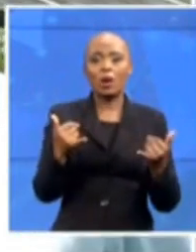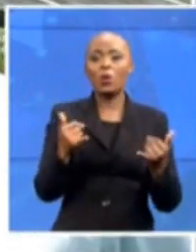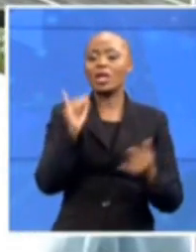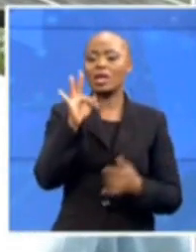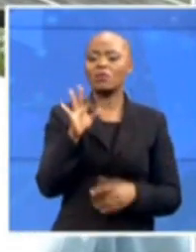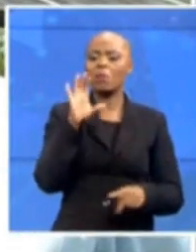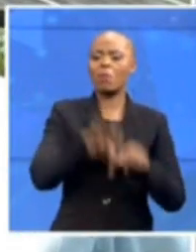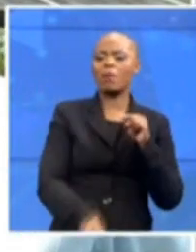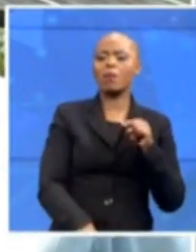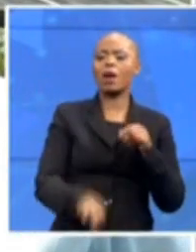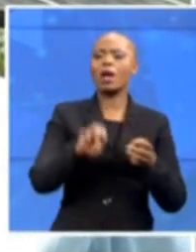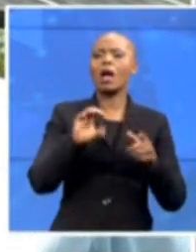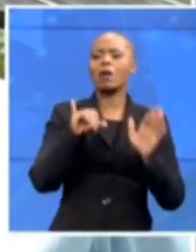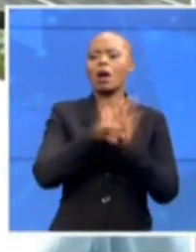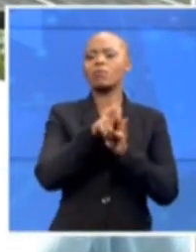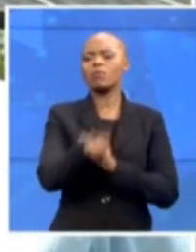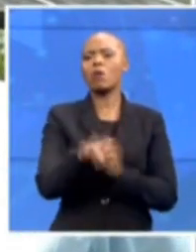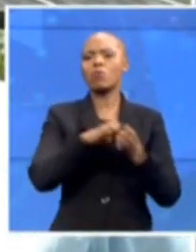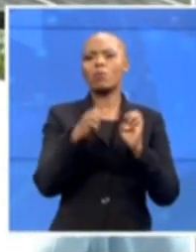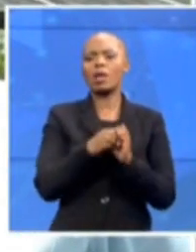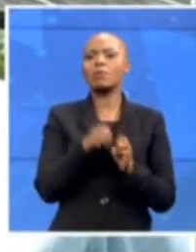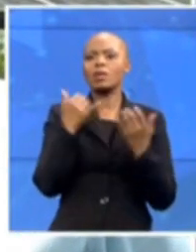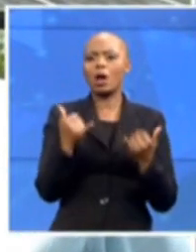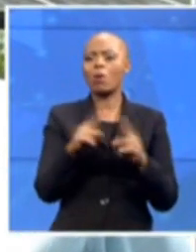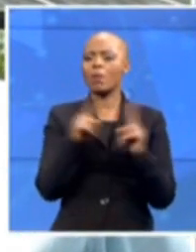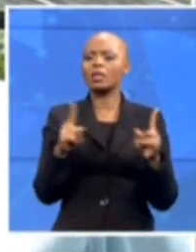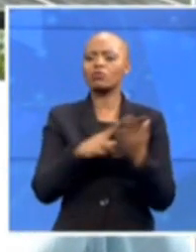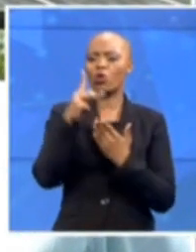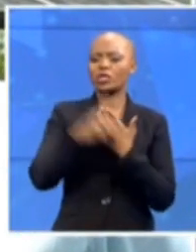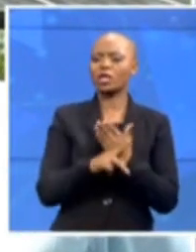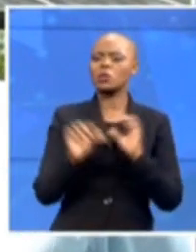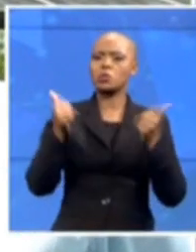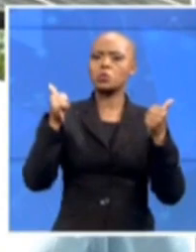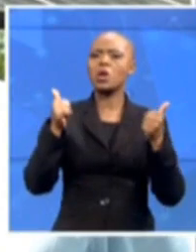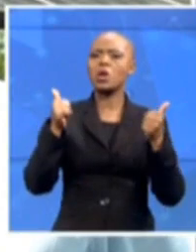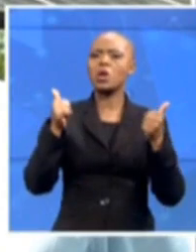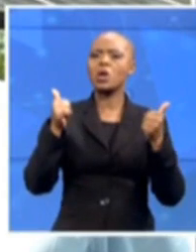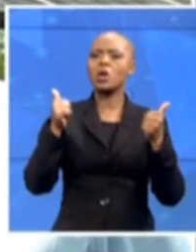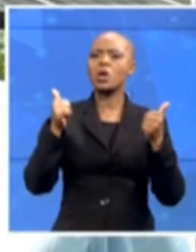Lutendo Bobodi there, live for us in Limpopo. Thank you very much indeed, sir, for your reporting.